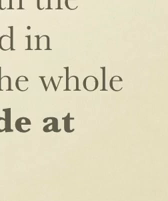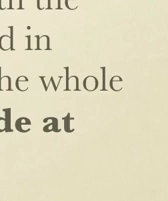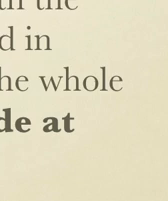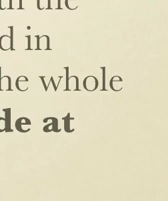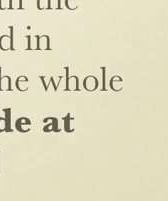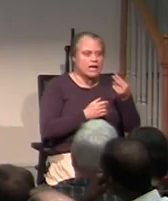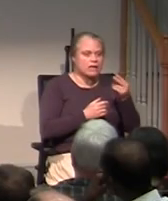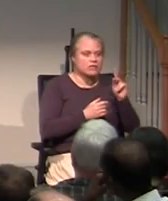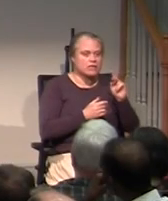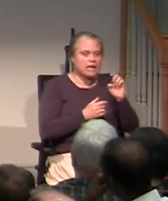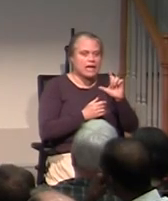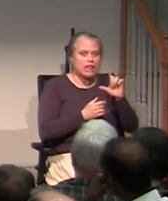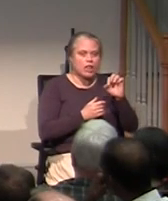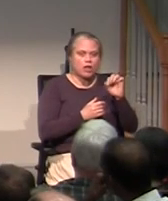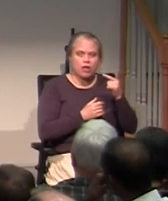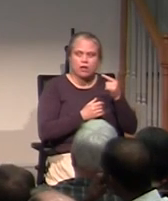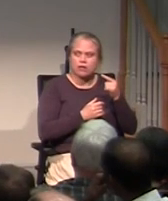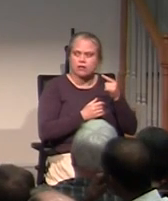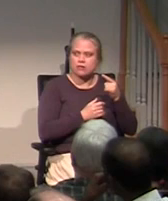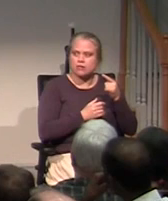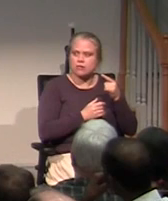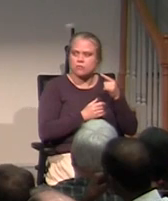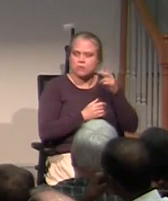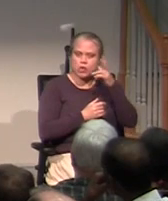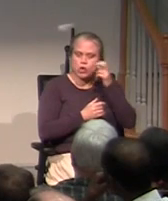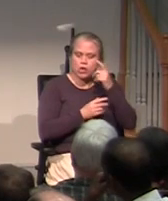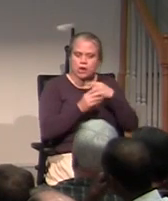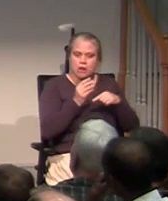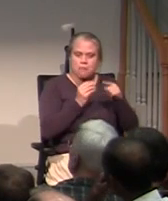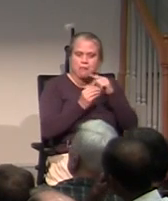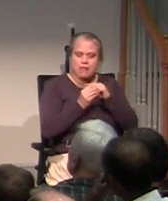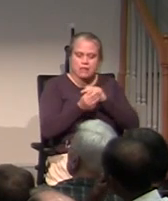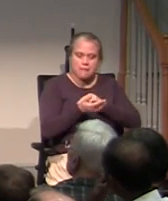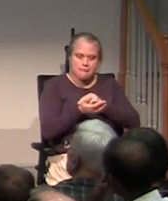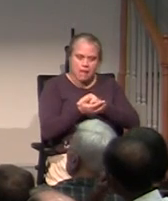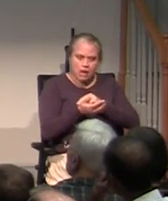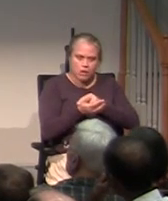we heard a wonderful presentation on the medical ministry.